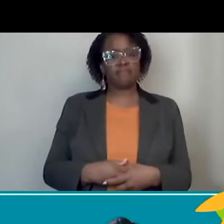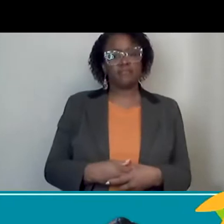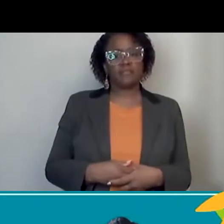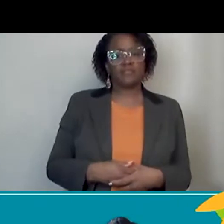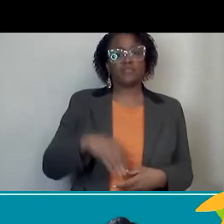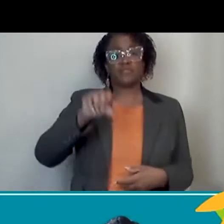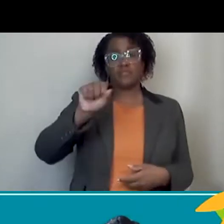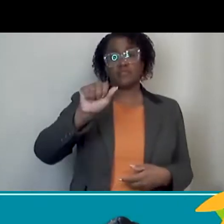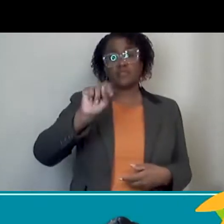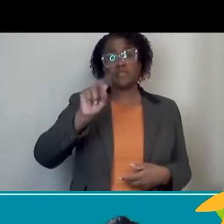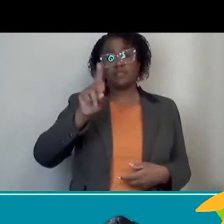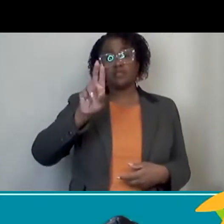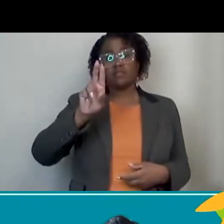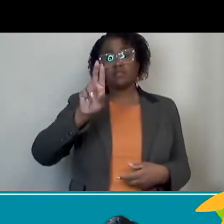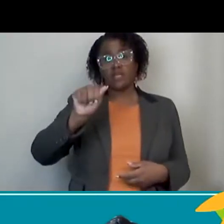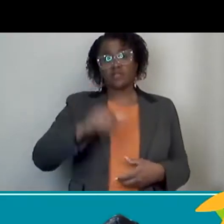Santra?